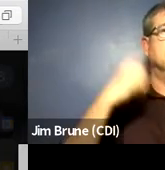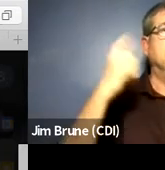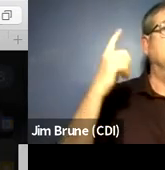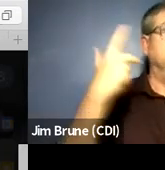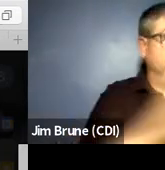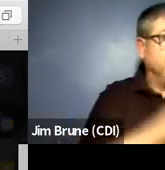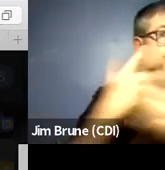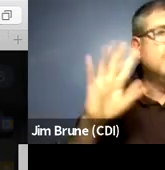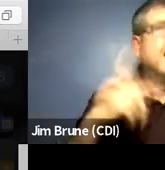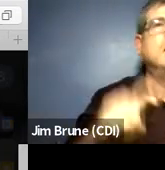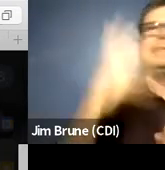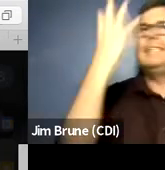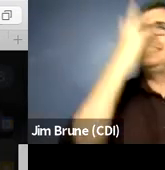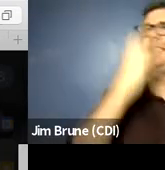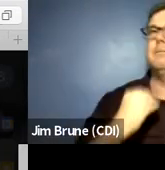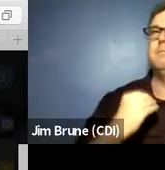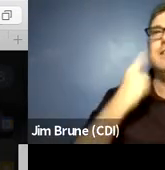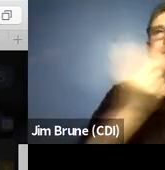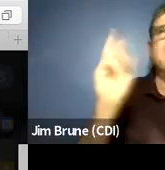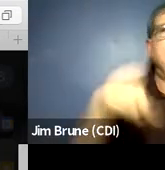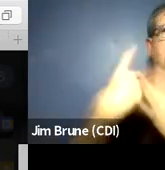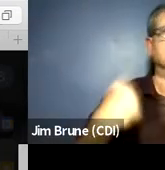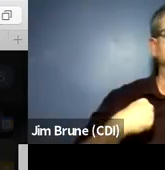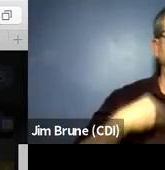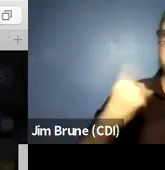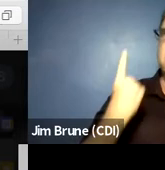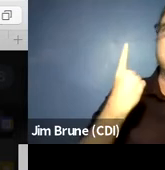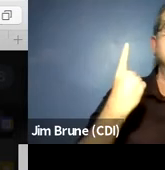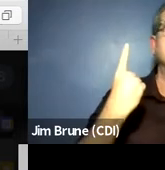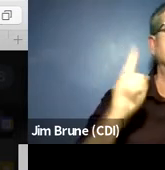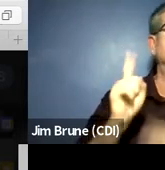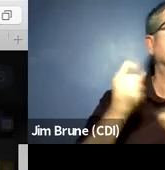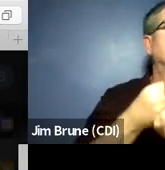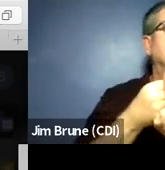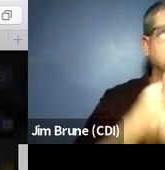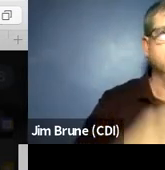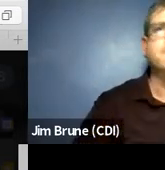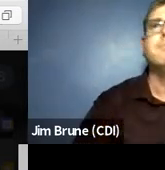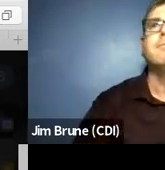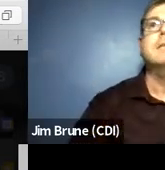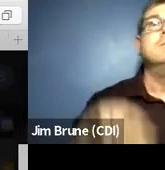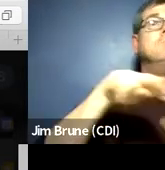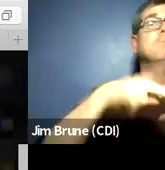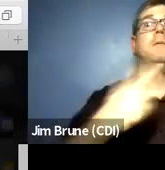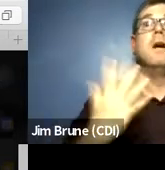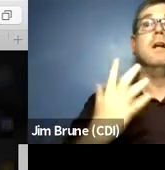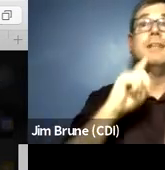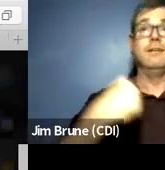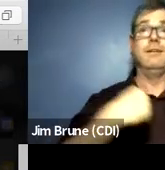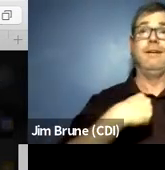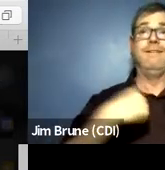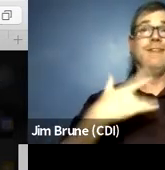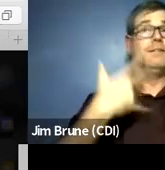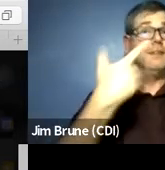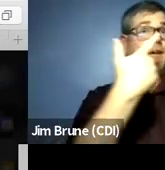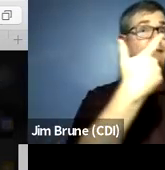lucky in that it meant that I could feel the vaccine working, and it also made me take a break from